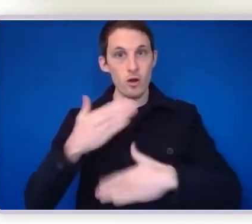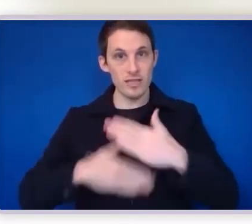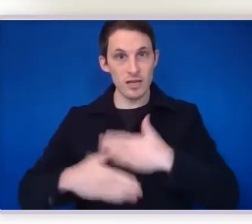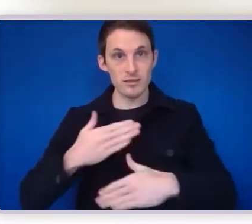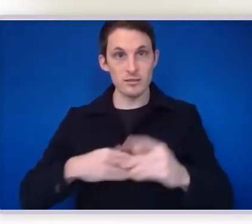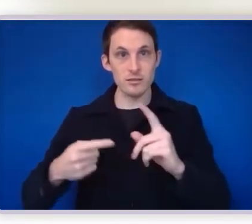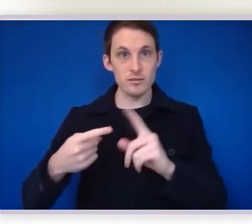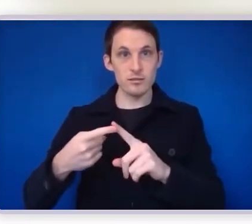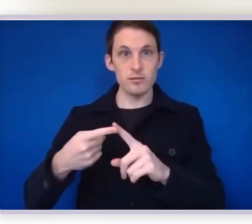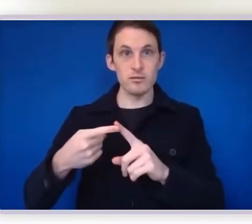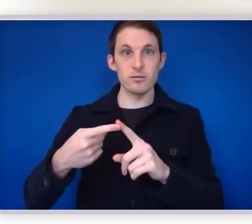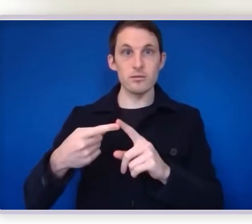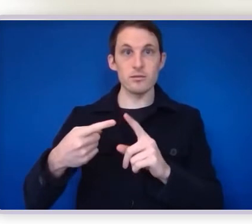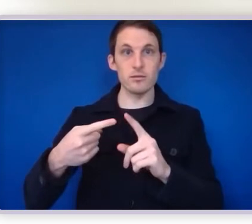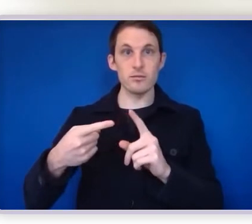Sorry, John.